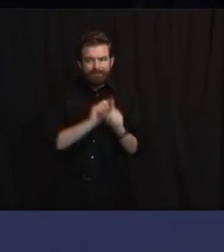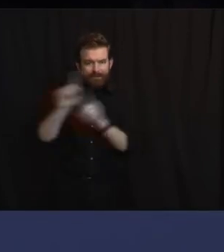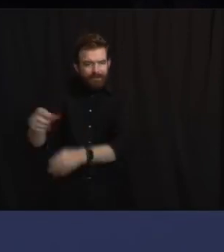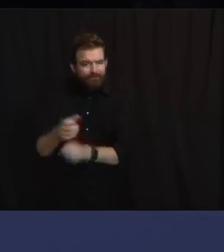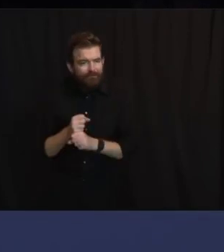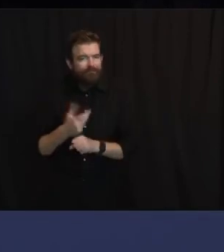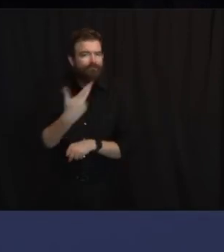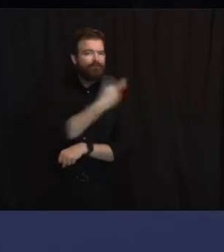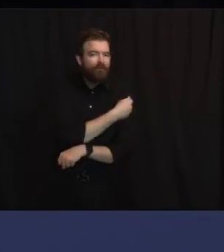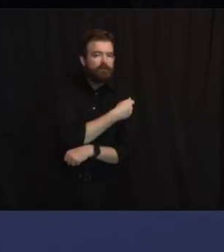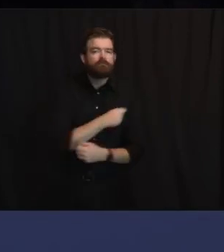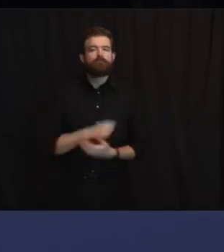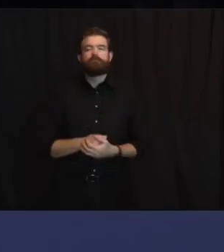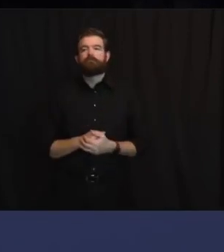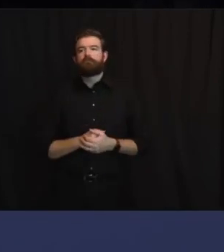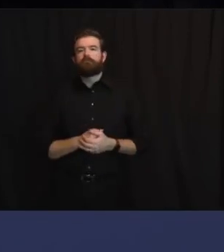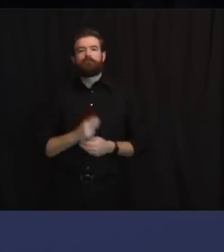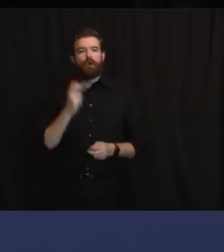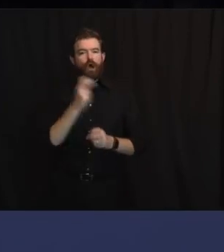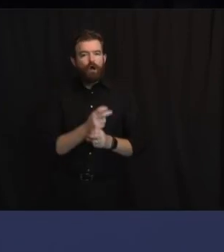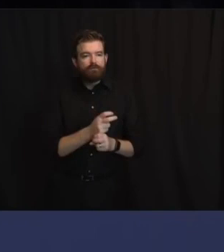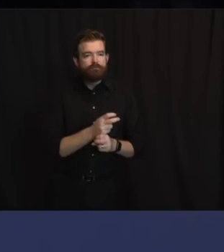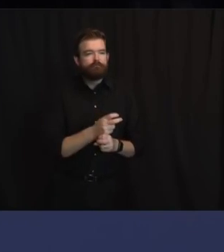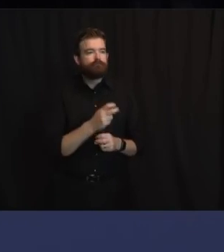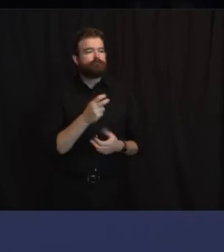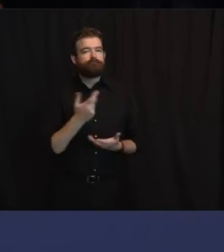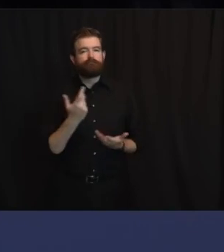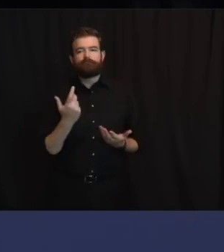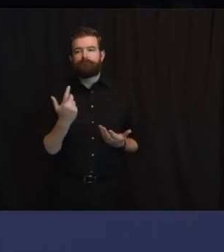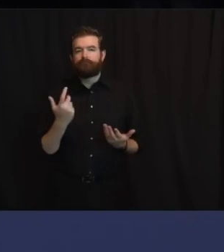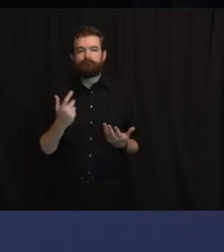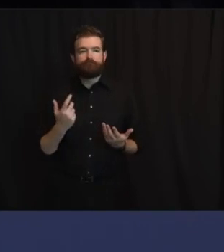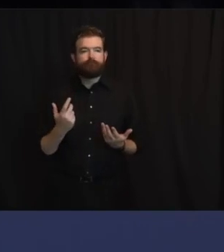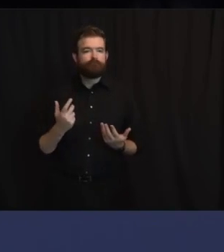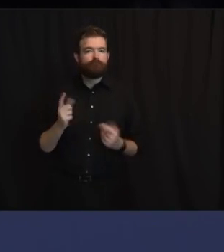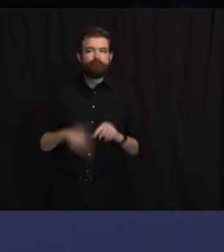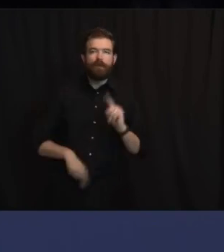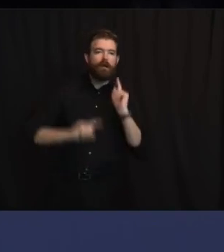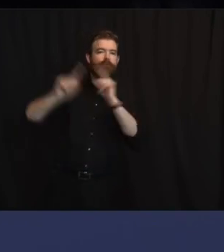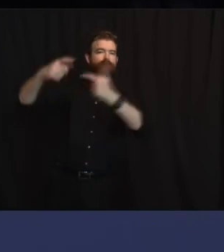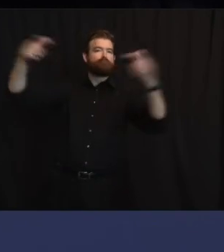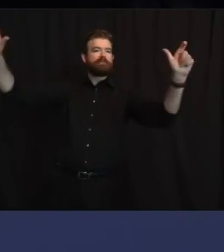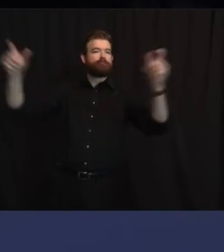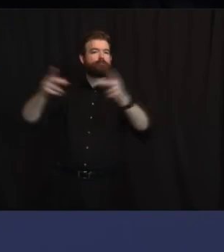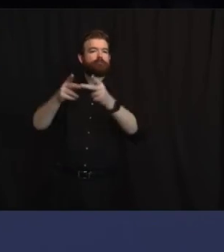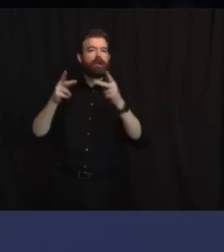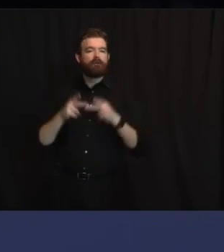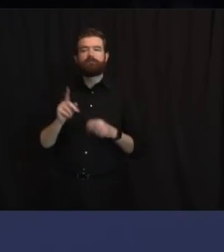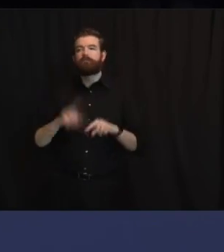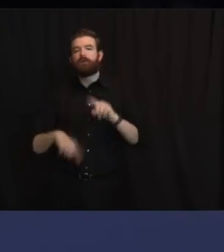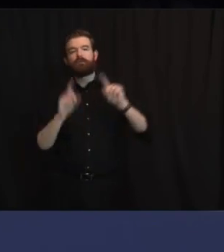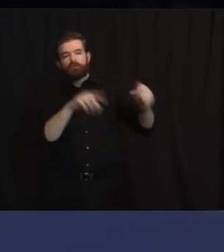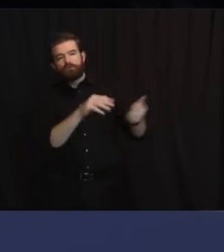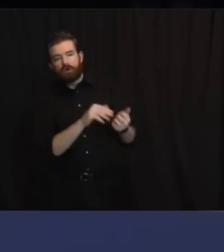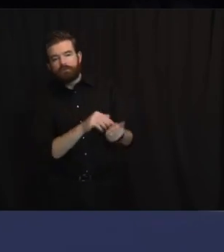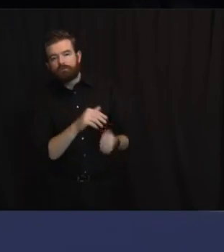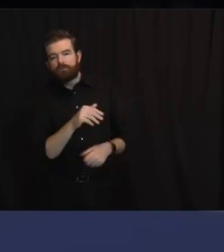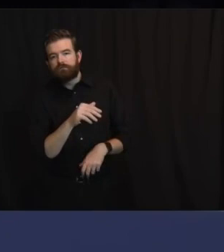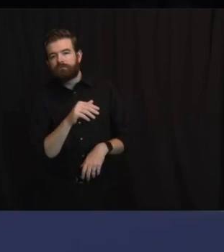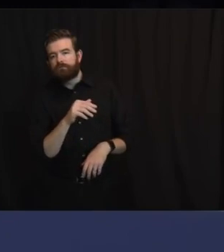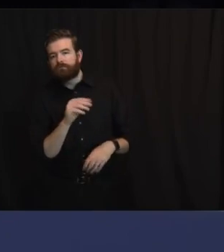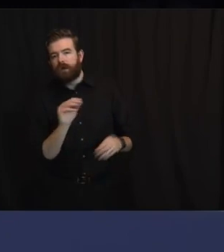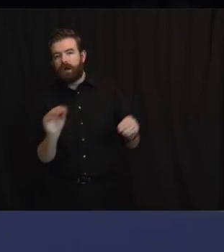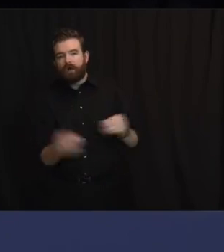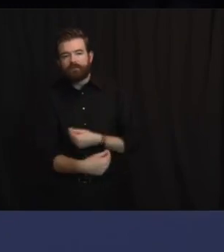of individuals, for whatever reasons, can't get to a mega site, a doctor's office, or are so mobile we would never be able to get them